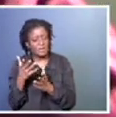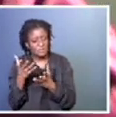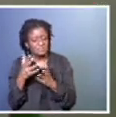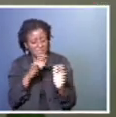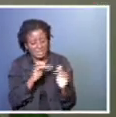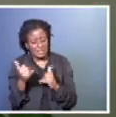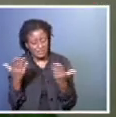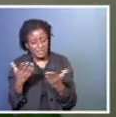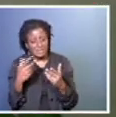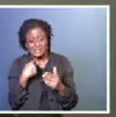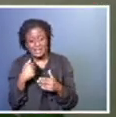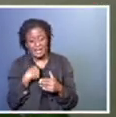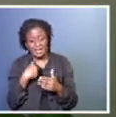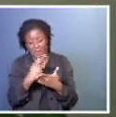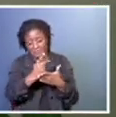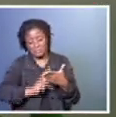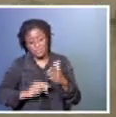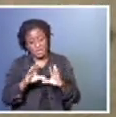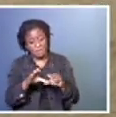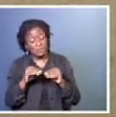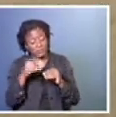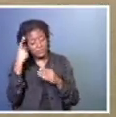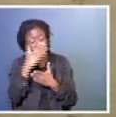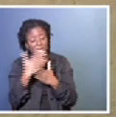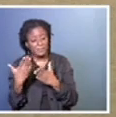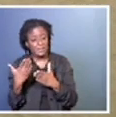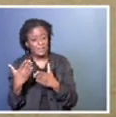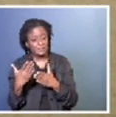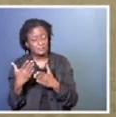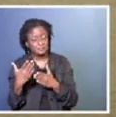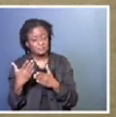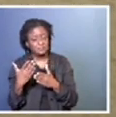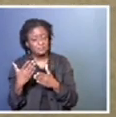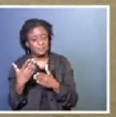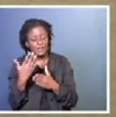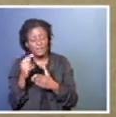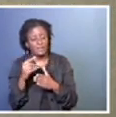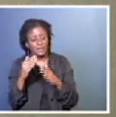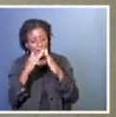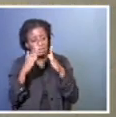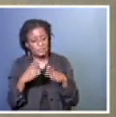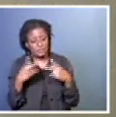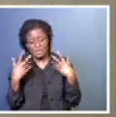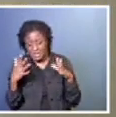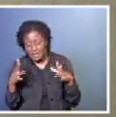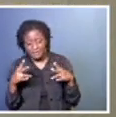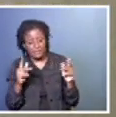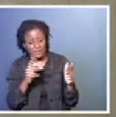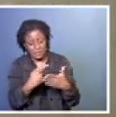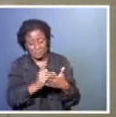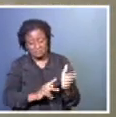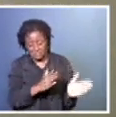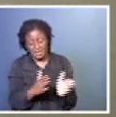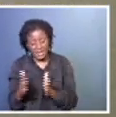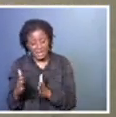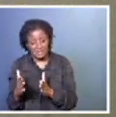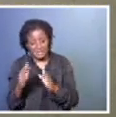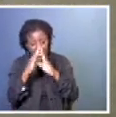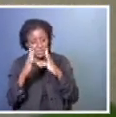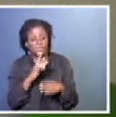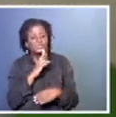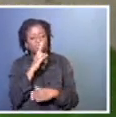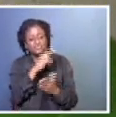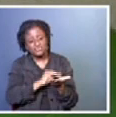pre-approved at least for something. And the houses are really the three plans that they have is really nice. So,